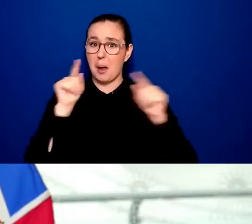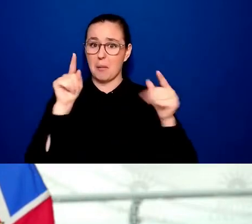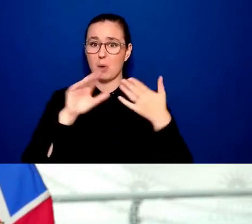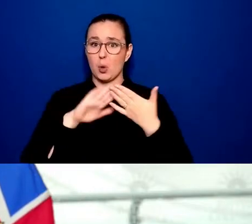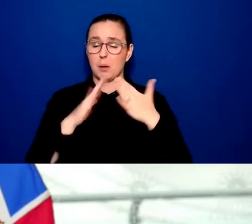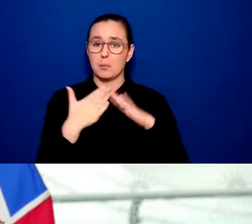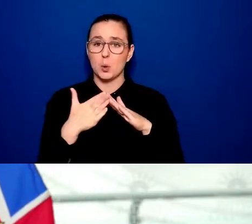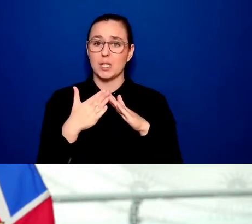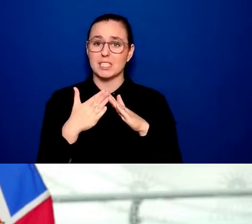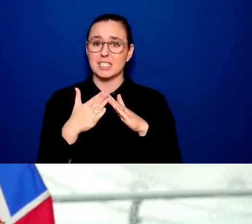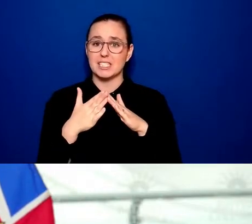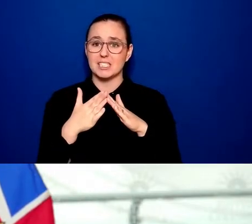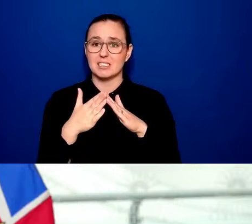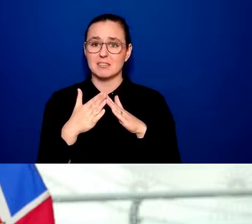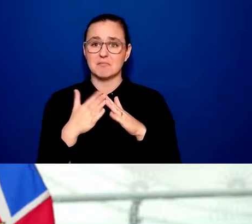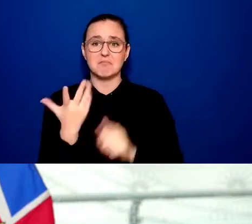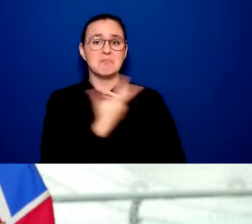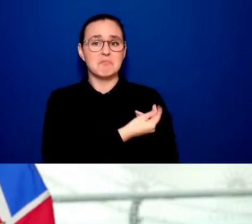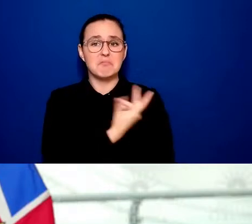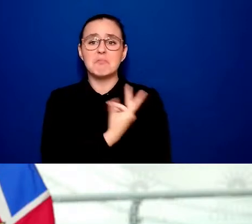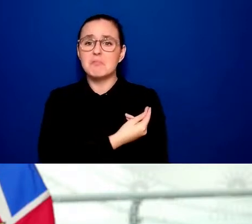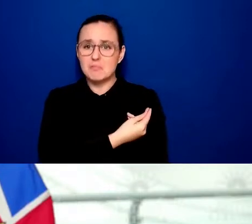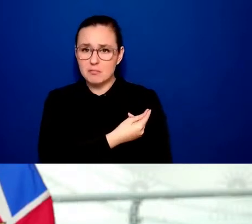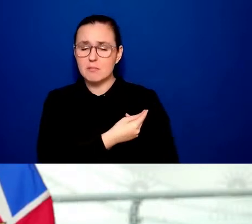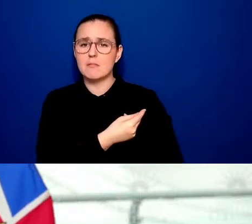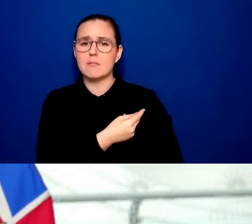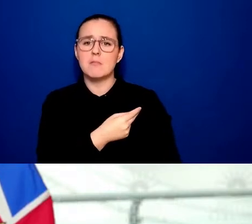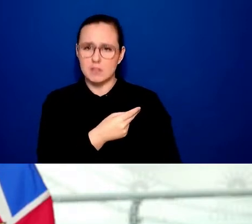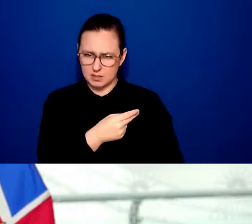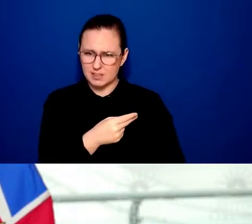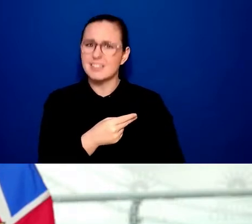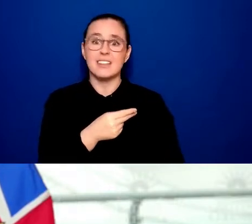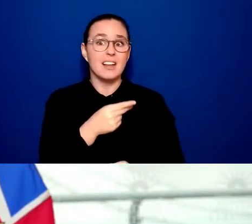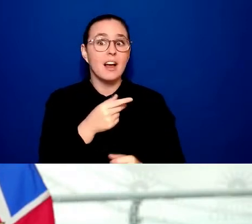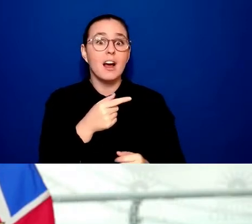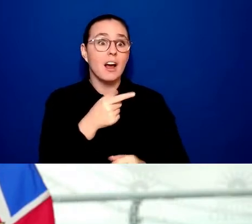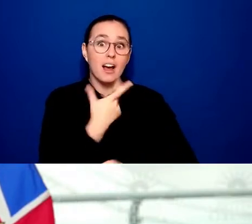back the virus that spreads to live and wreaks so much destruction